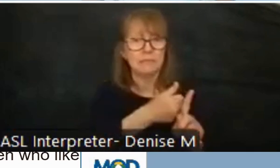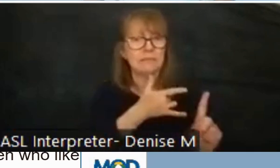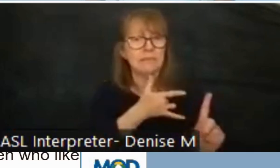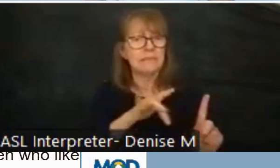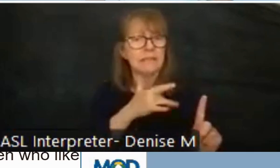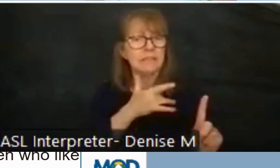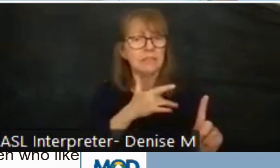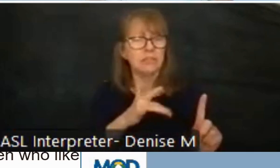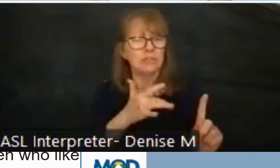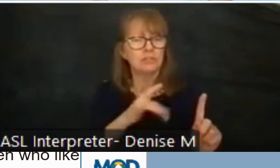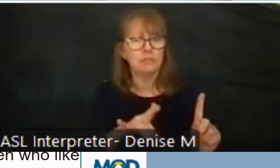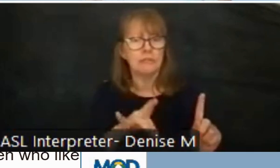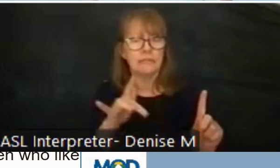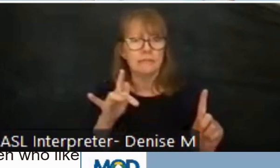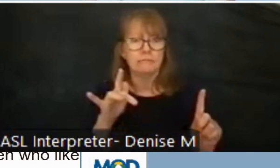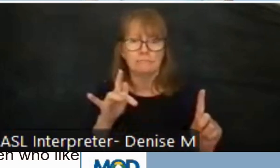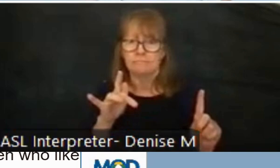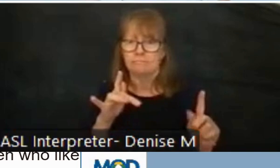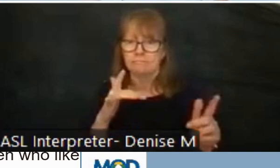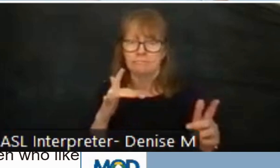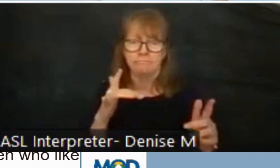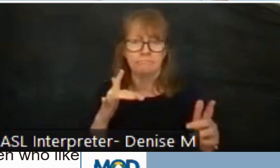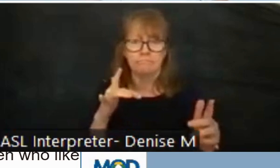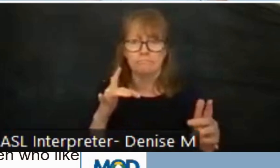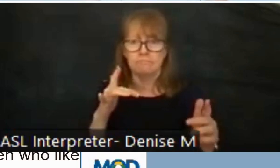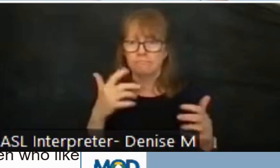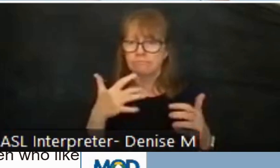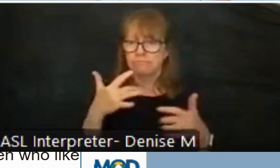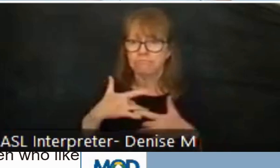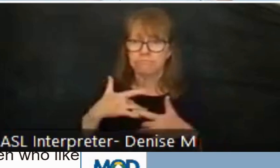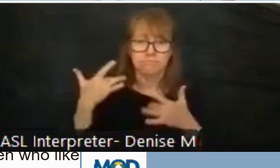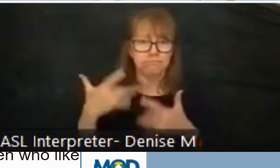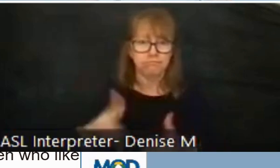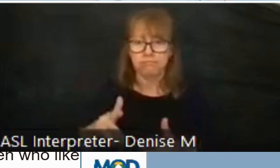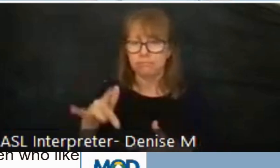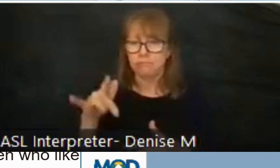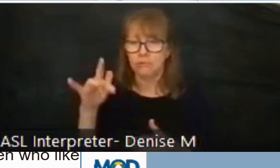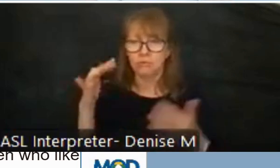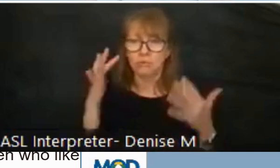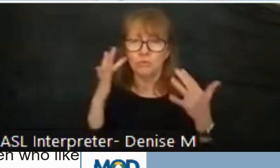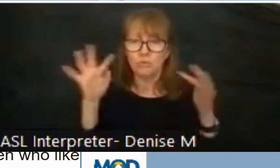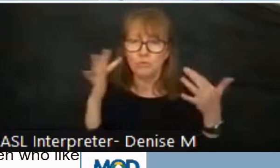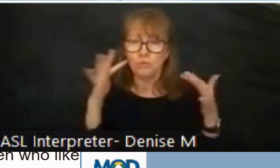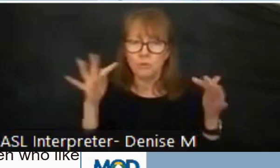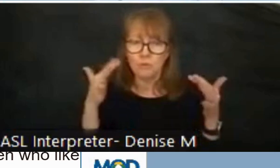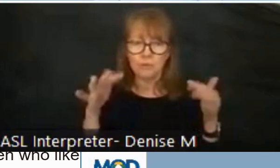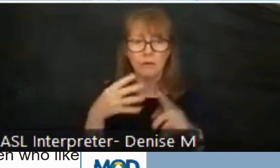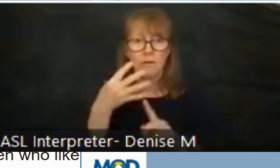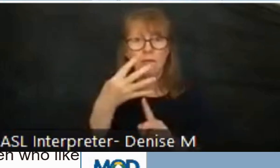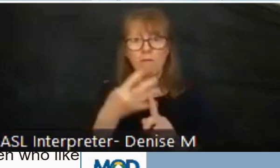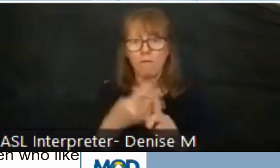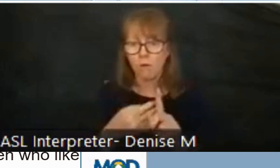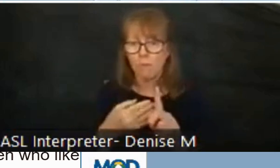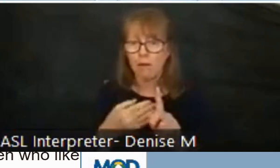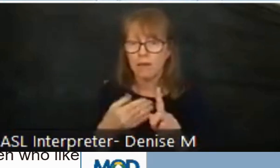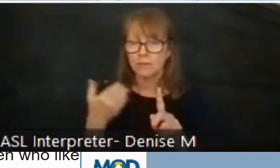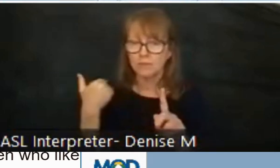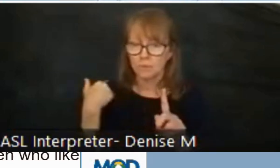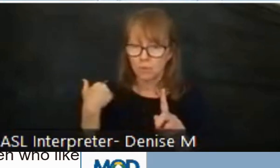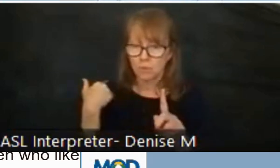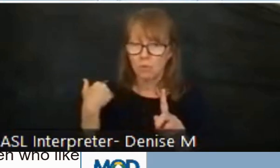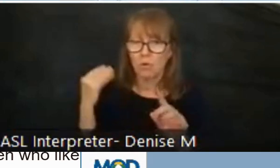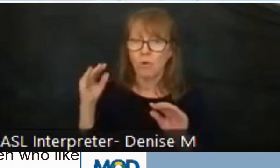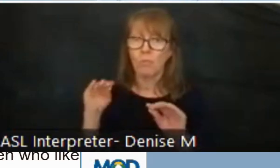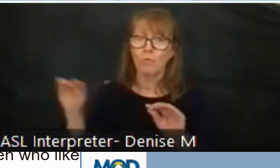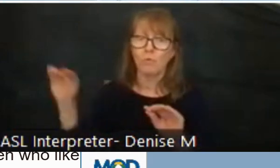sensitive to noise. 4 months ago, new neighbours moved into the upstairs apartment. They have a colicky infant who cries at